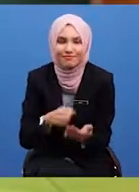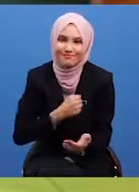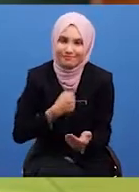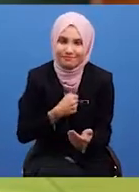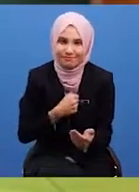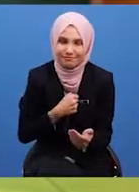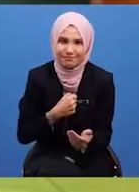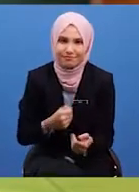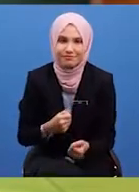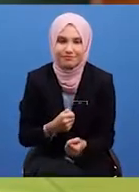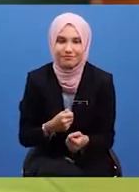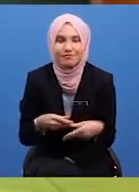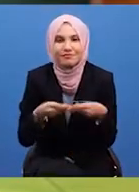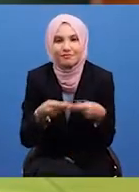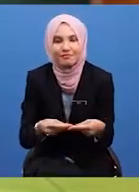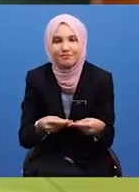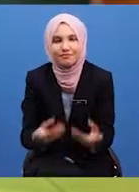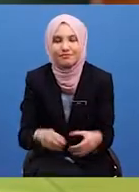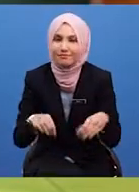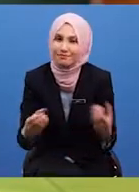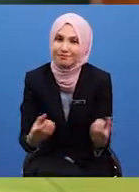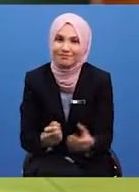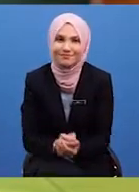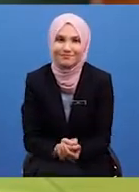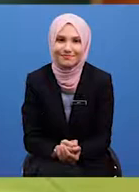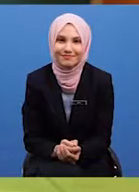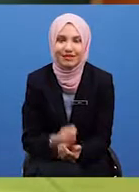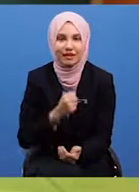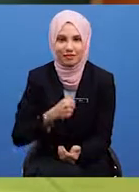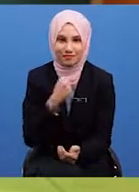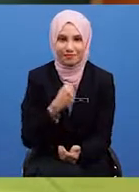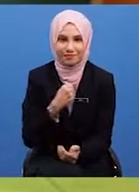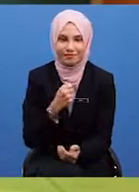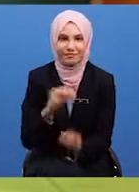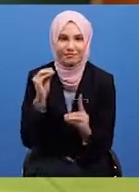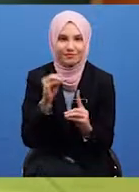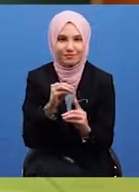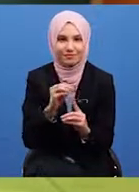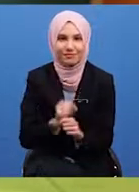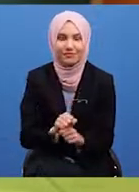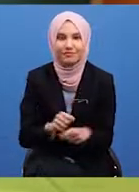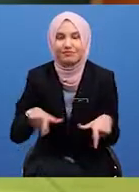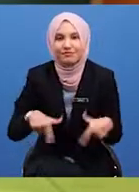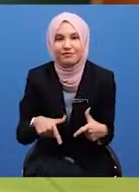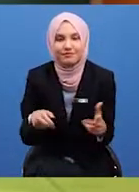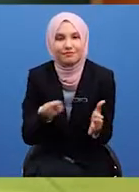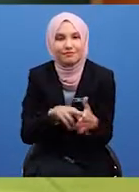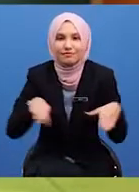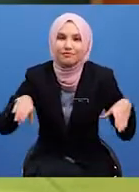sir. Please give us another chance. I'm sorry too, sir. Please let us redo this